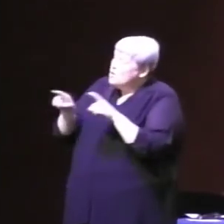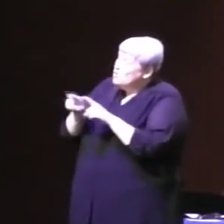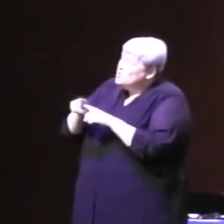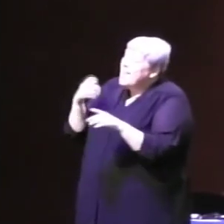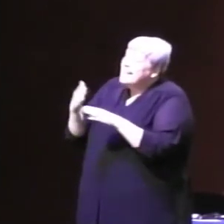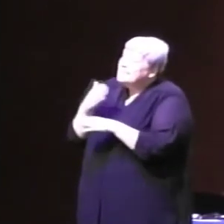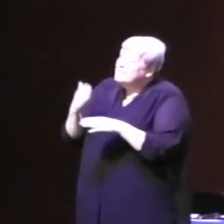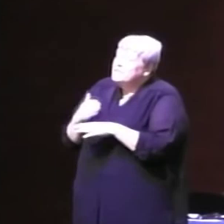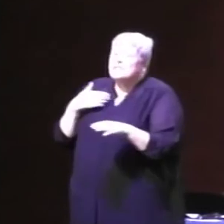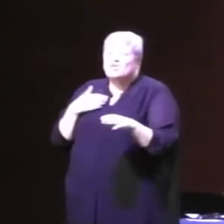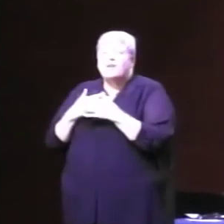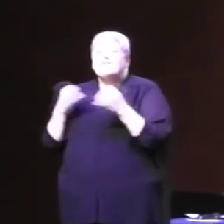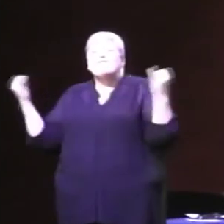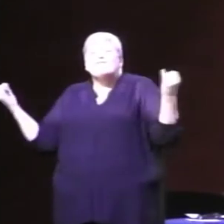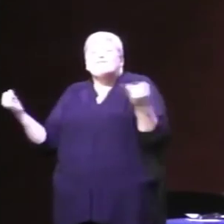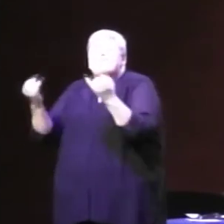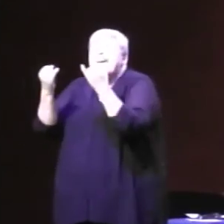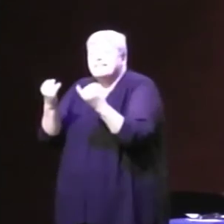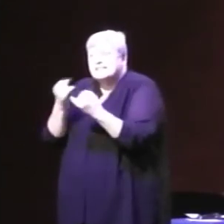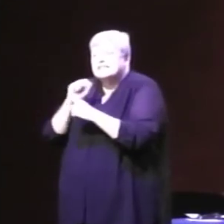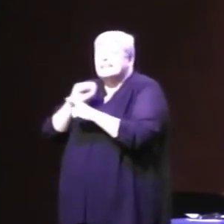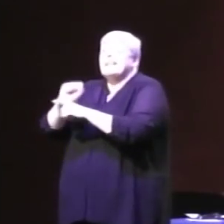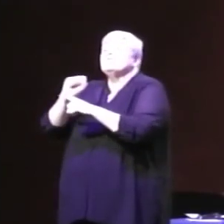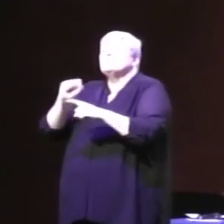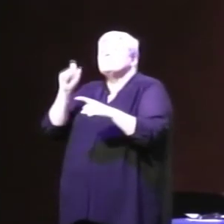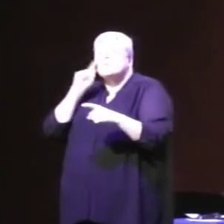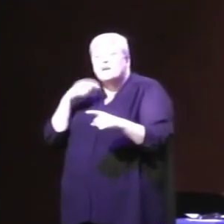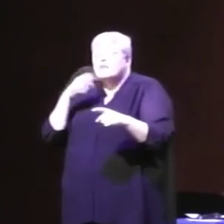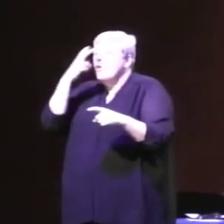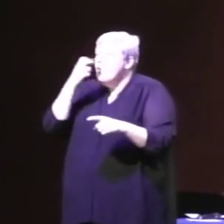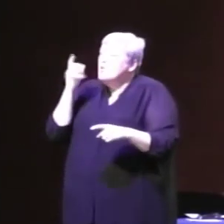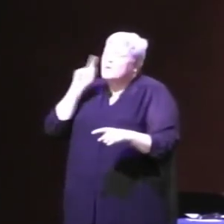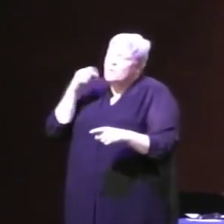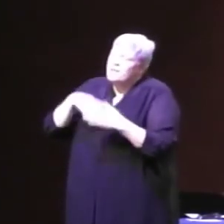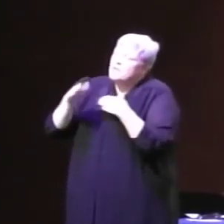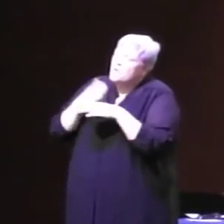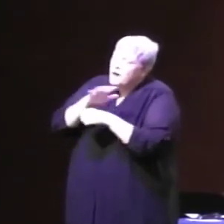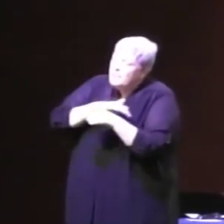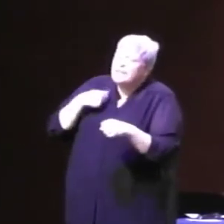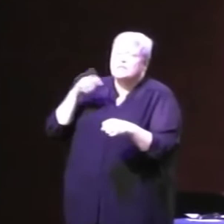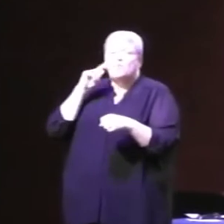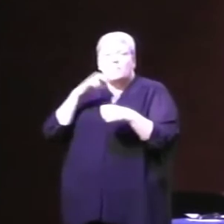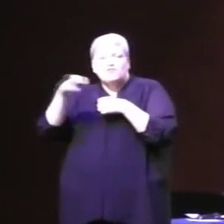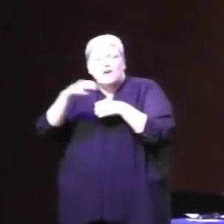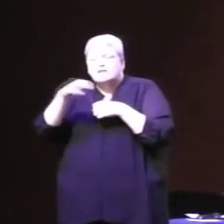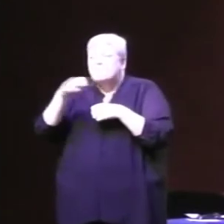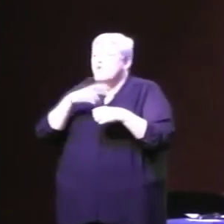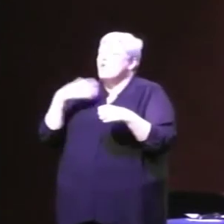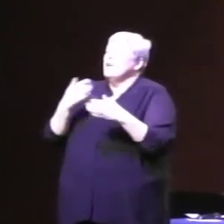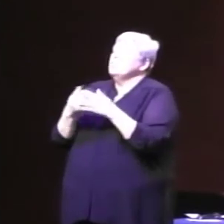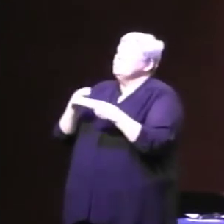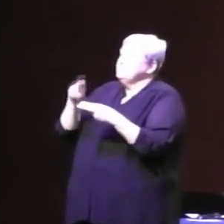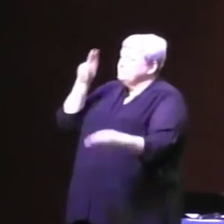activities on violence against women, older women in the workplace, women in transport, increasing women's membership in trade unions and